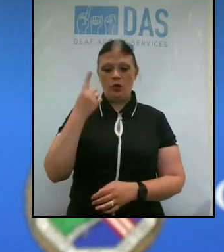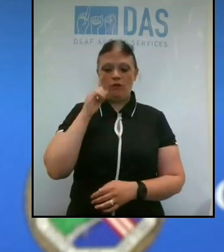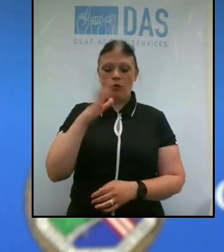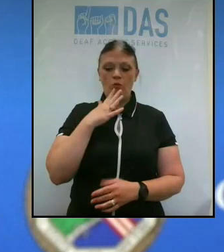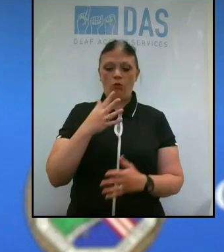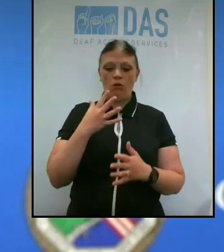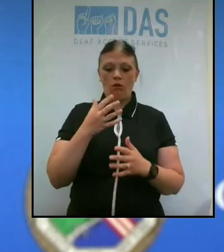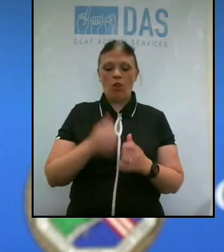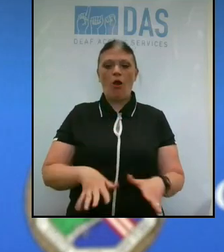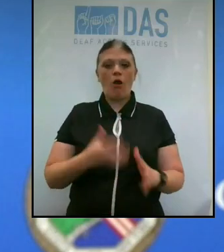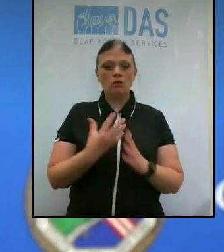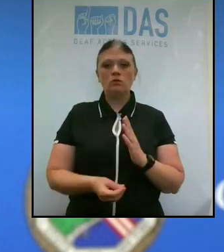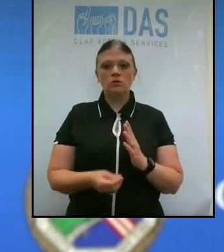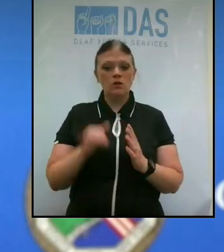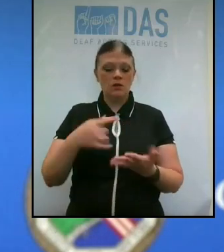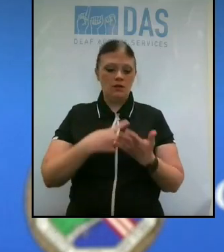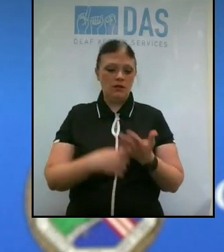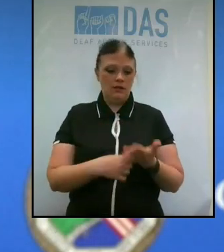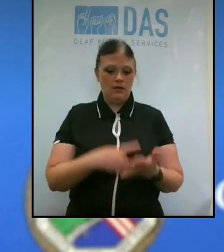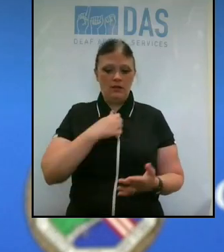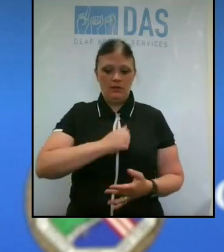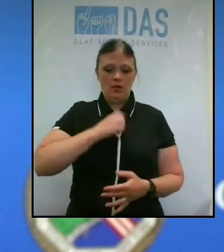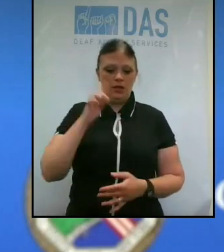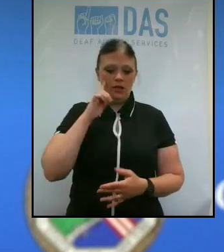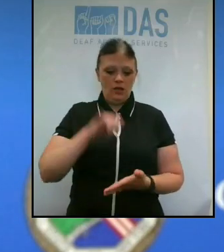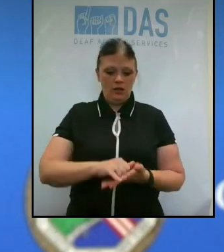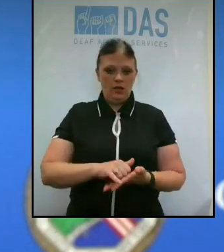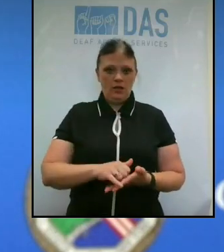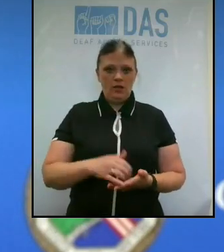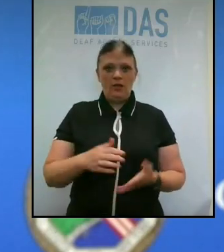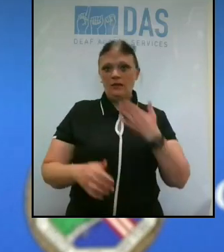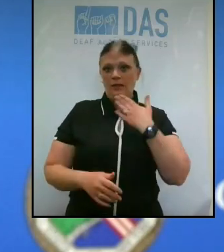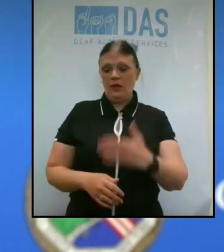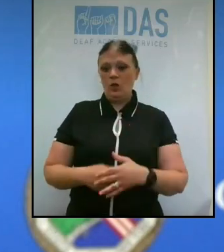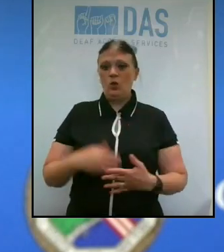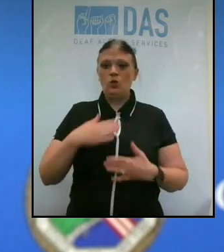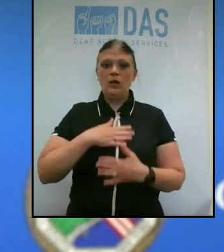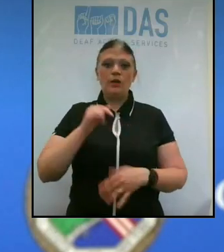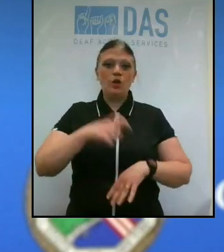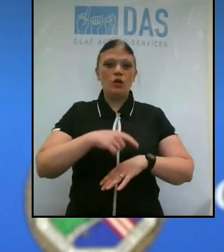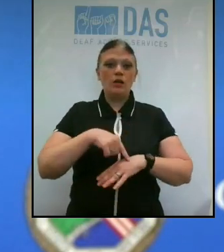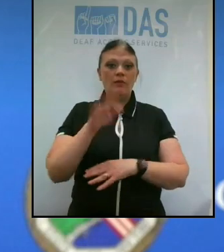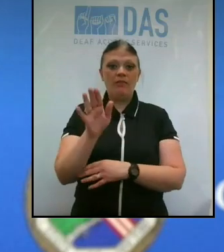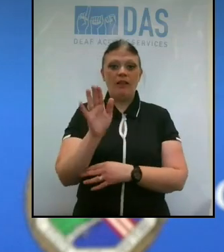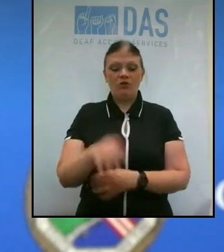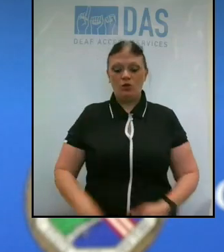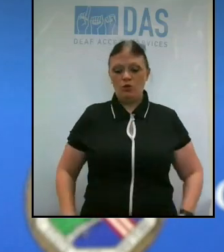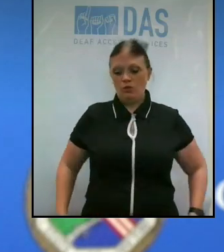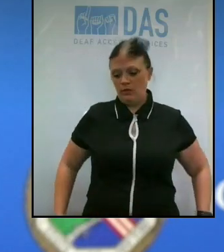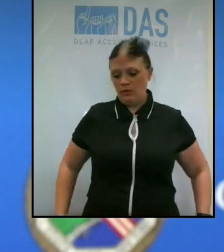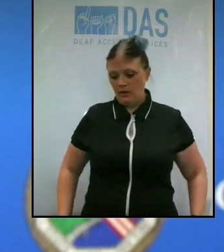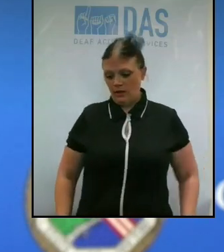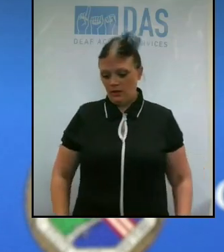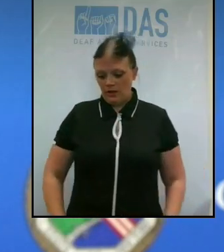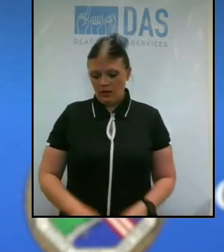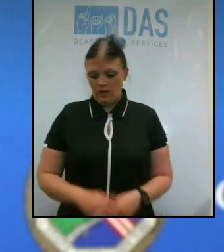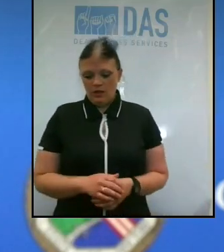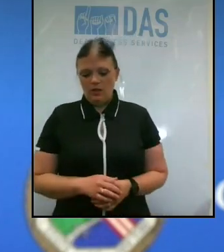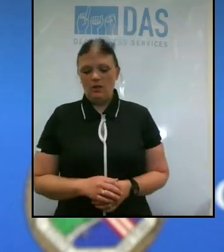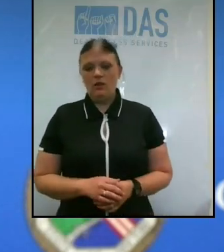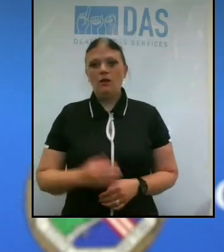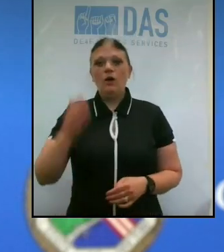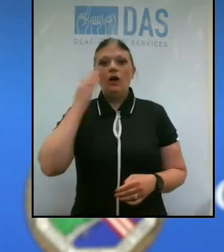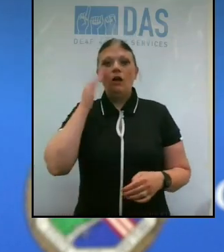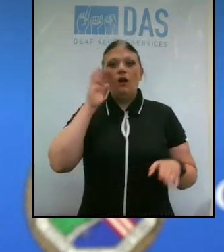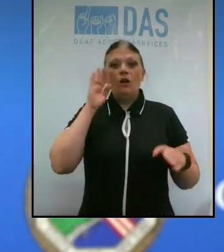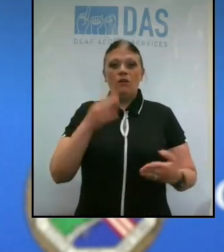loss there and the discussion there. I'm sorry to hear that. Thank you. I appreciate your time this afternoon. I know the focus has been on